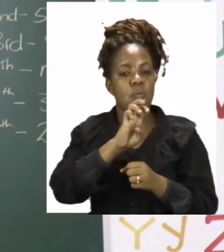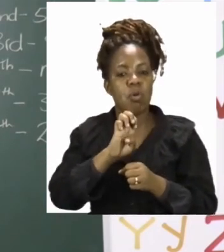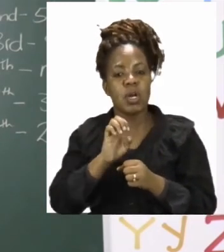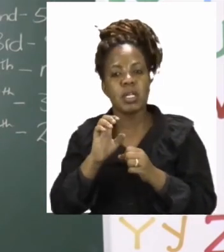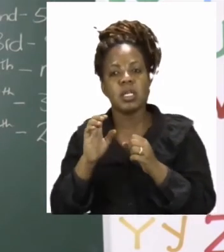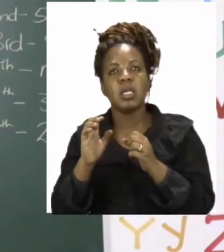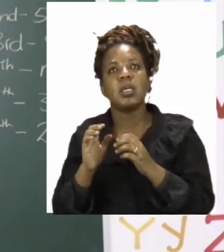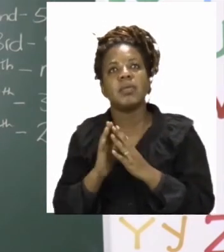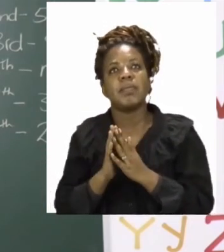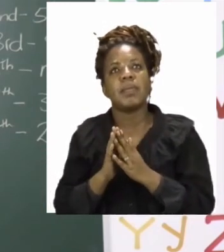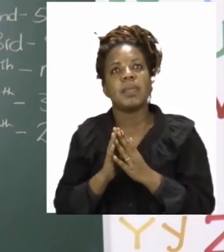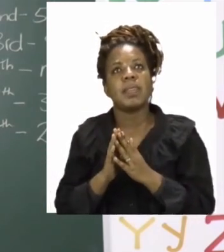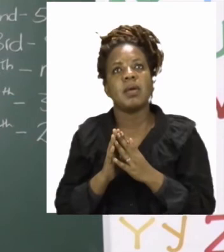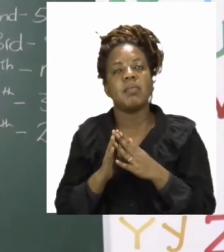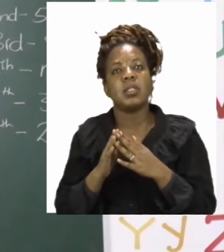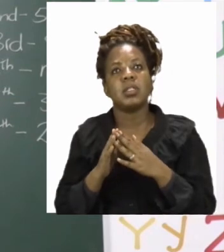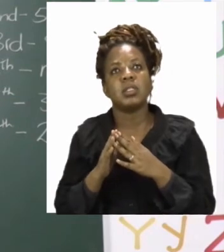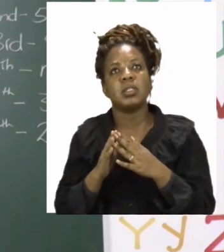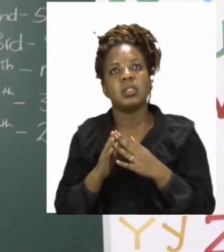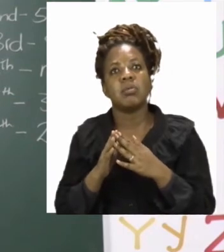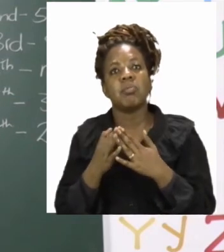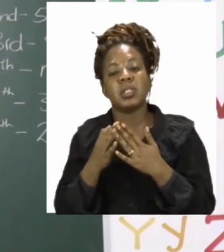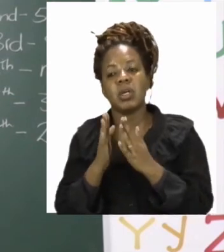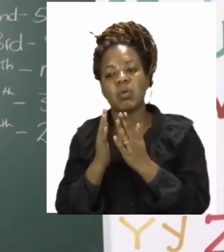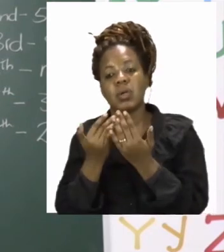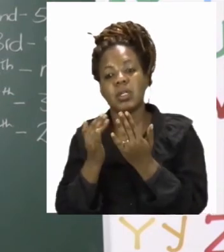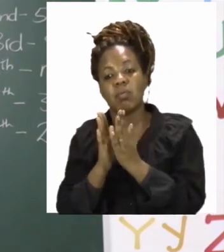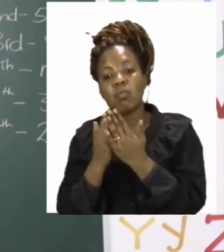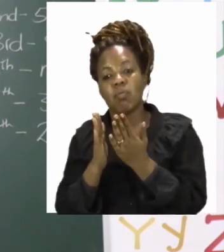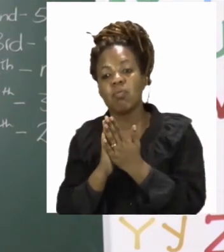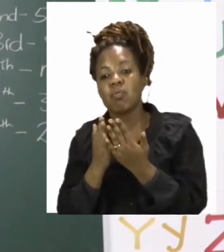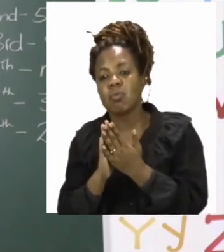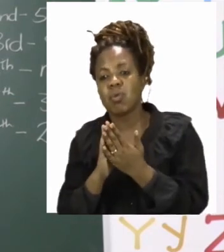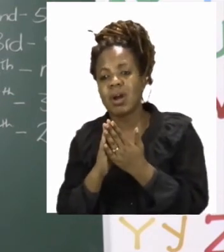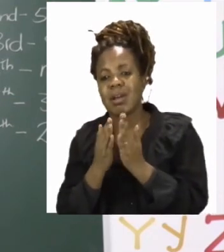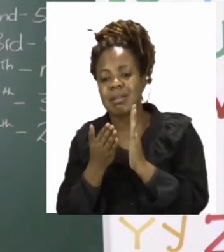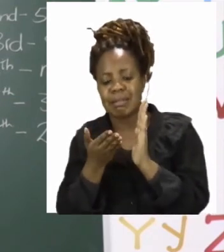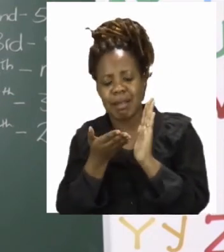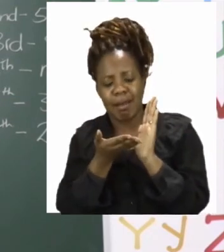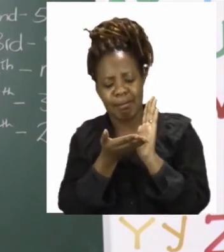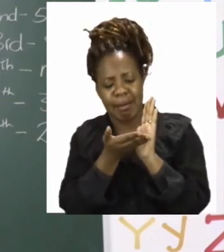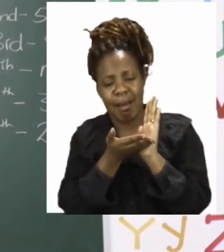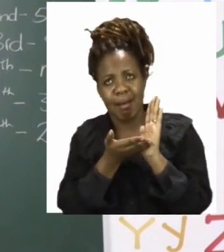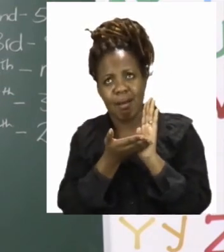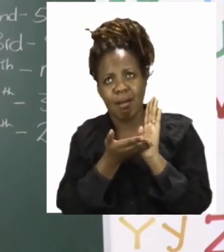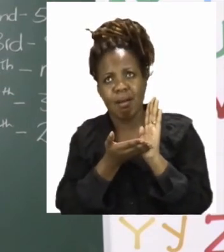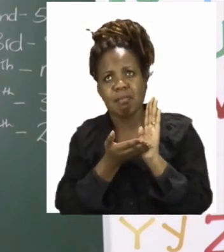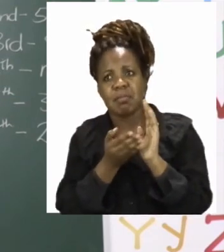word more? But if it is less, then you circle the word less.